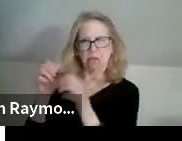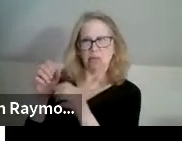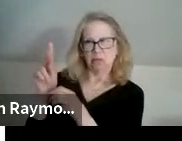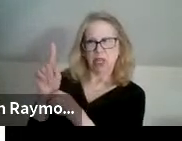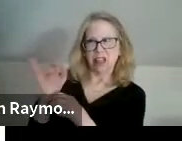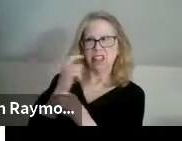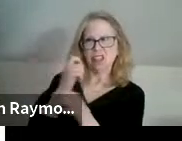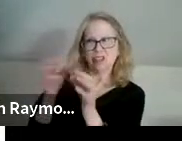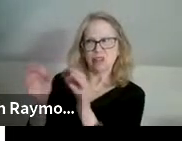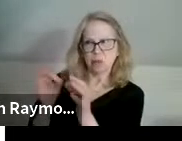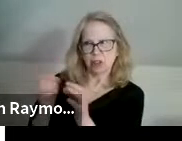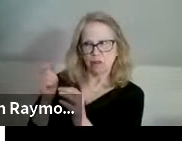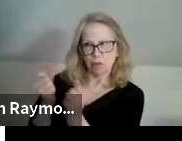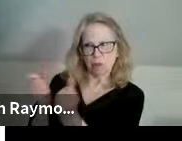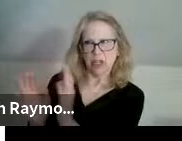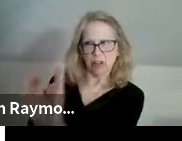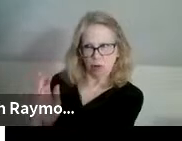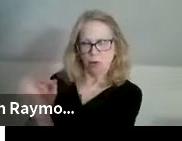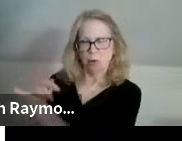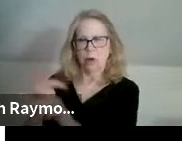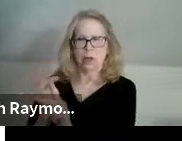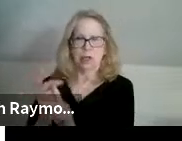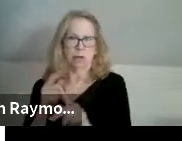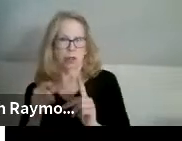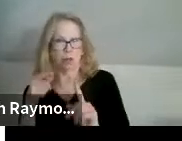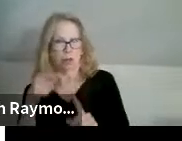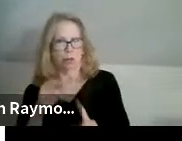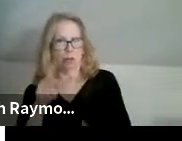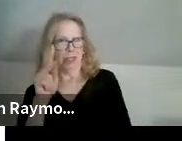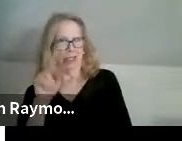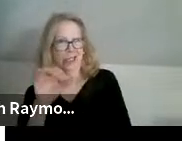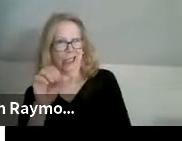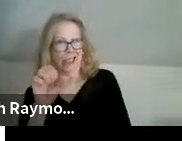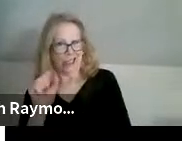about. So for a kiosk, hardware is going to be the most